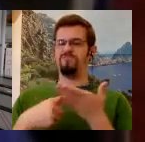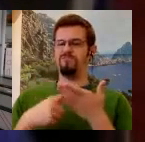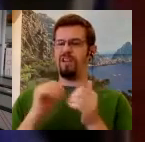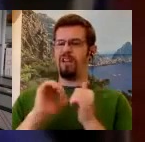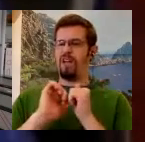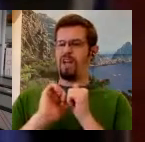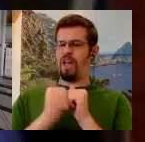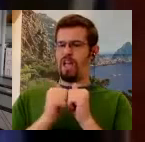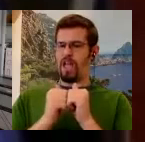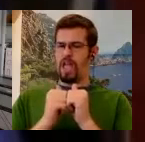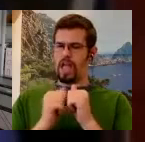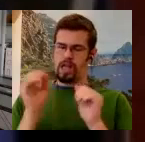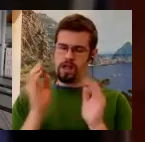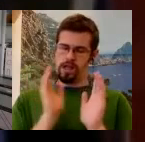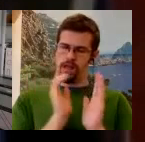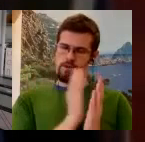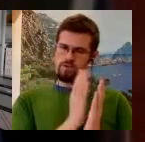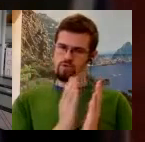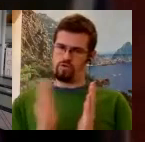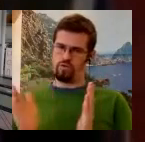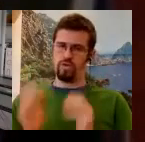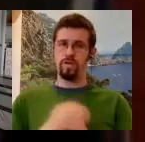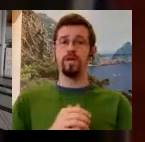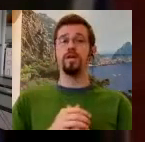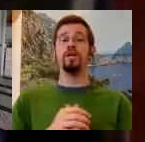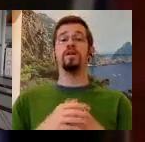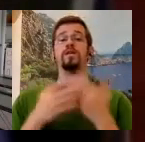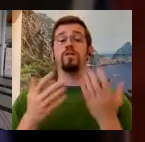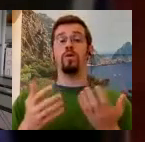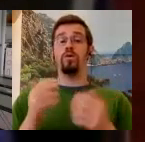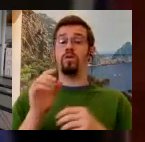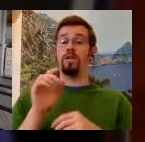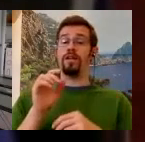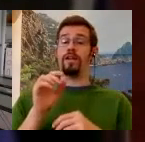For signwriting text, we have efficient sorting. If